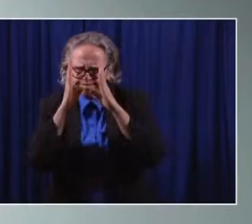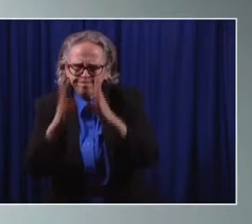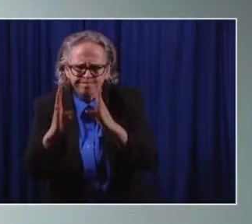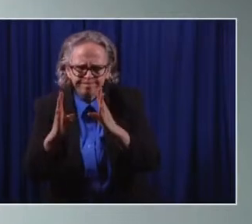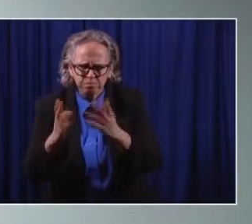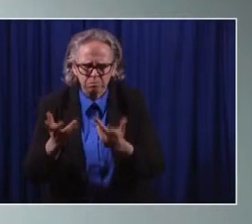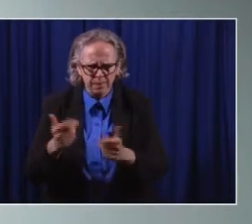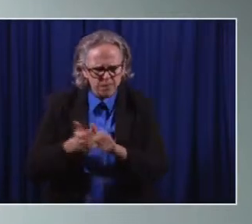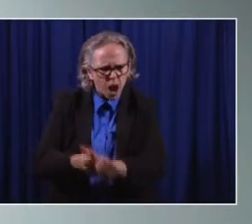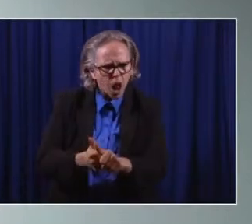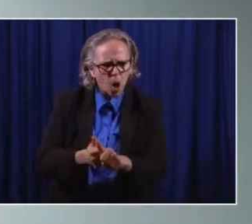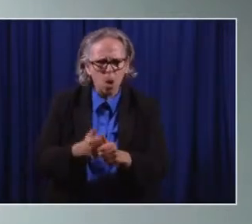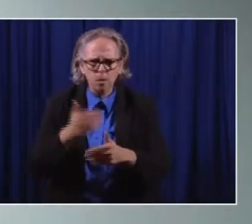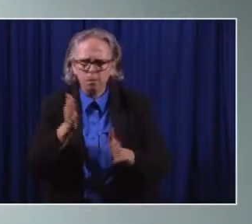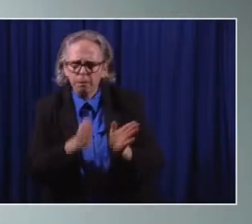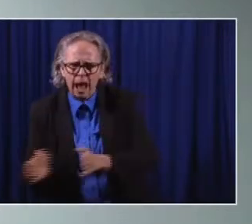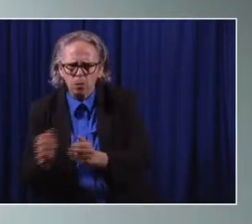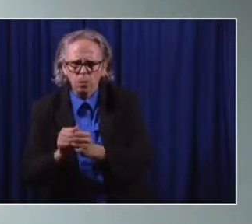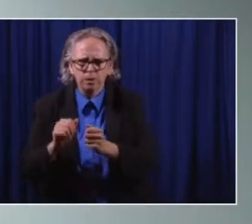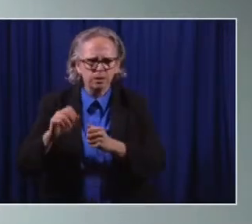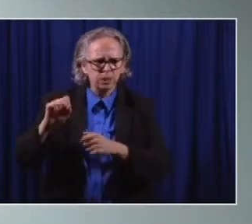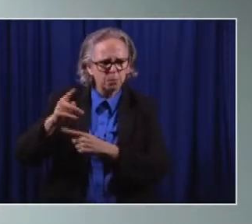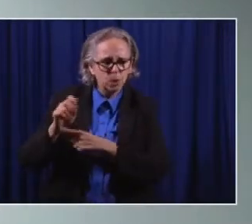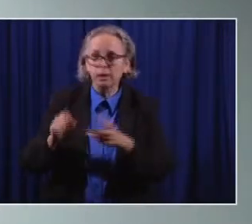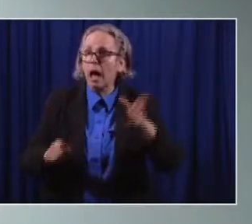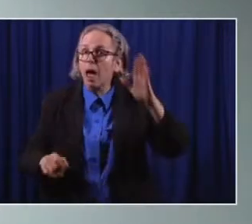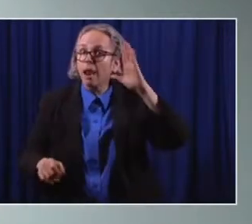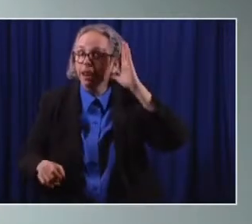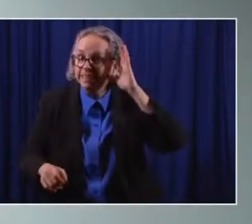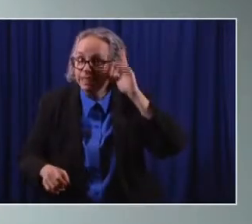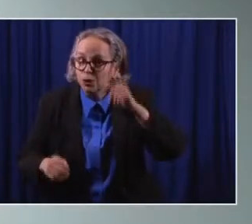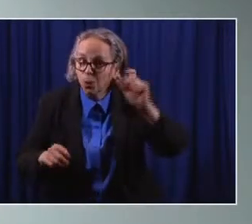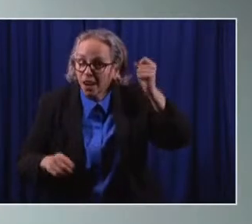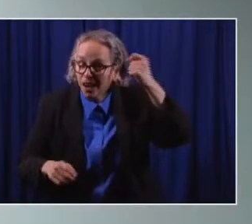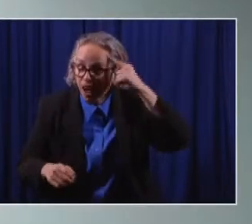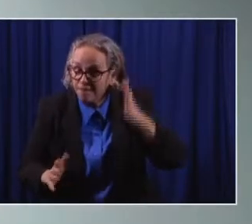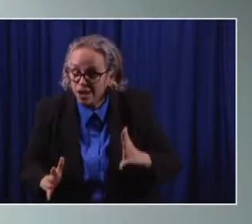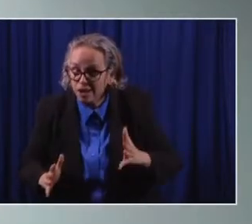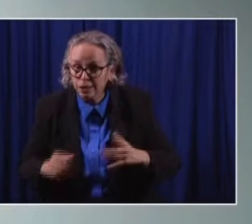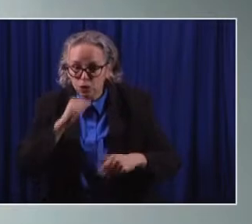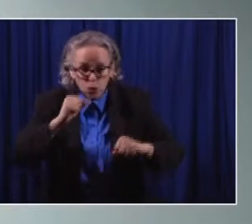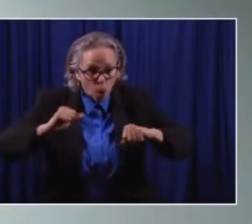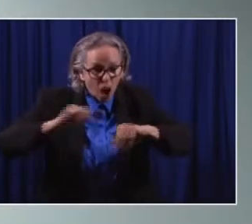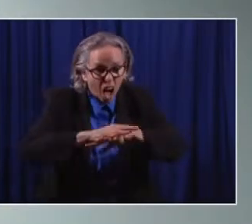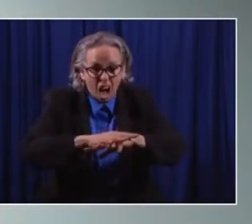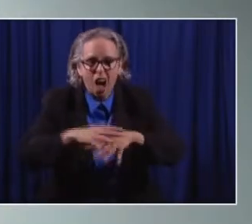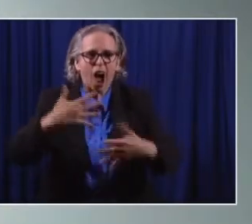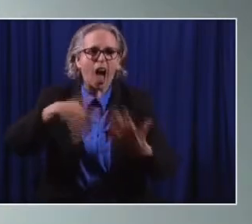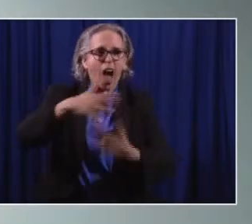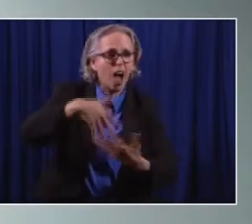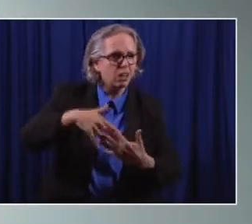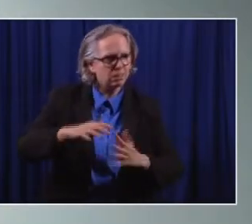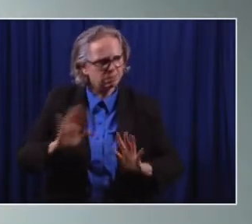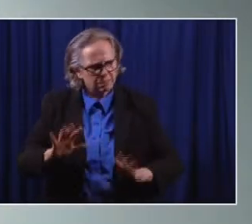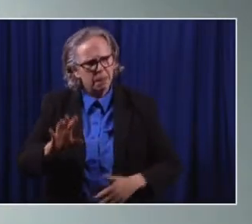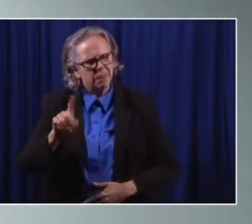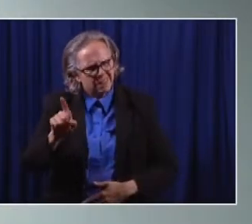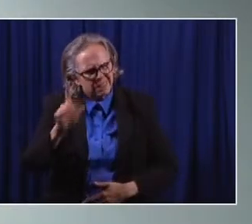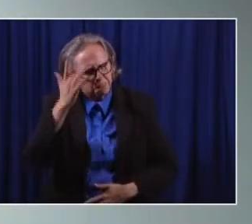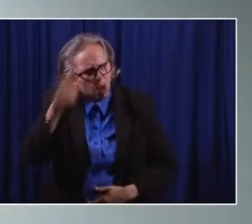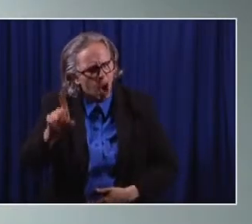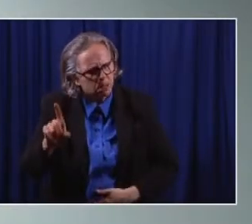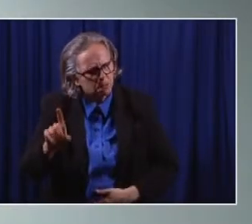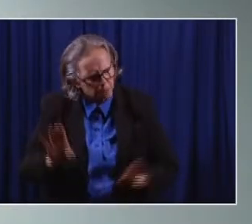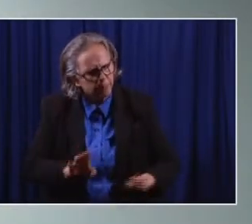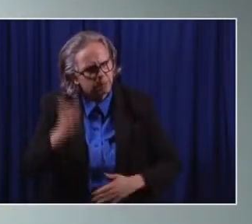don't go in large groups and be smart because we really, truly we need to stay open. Our students need to be in front of our